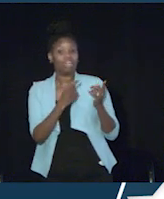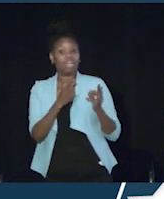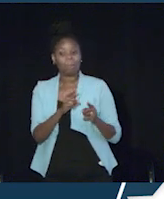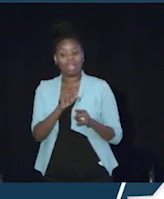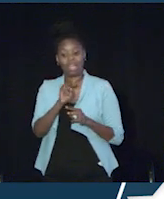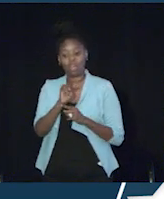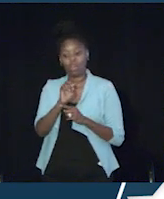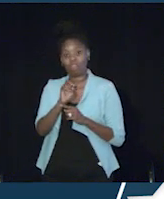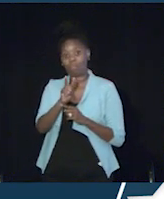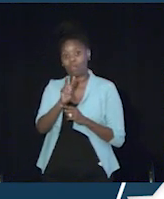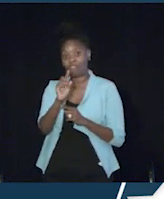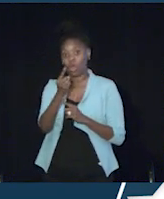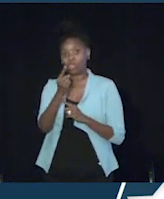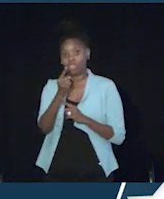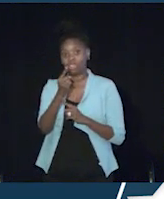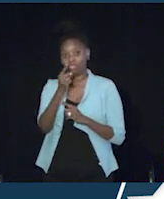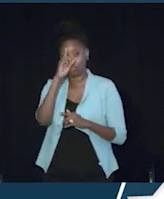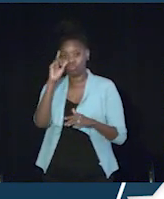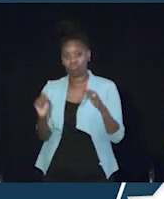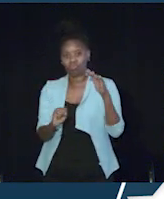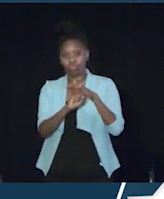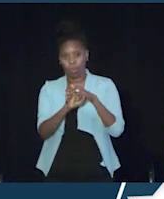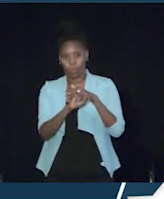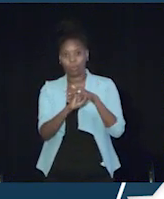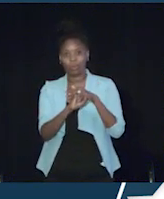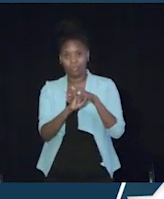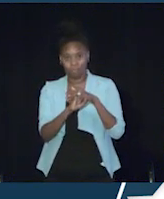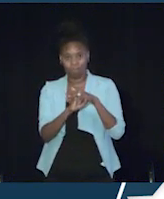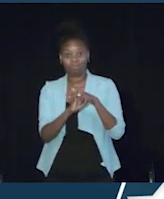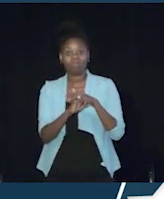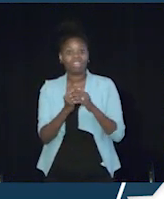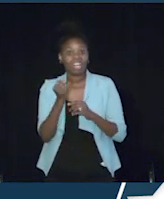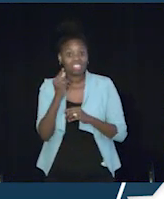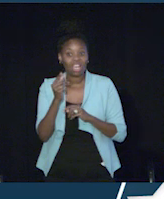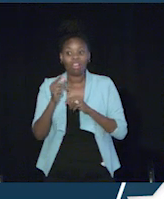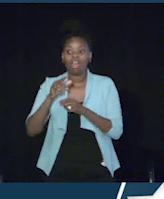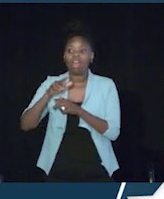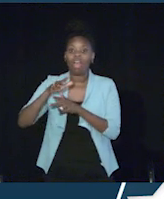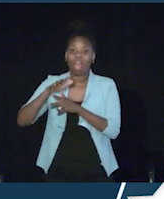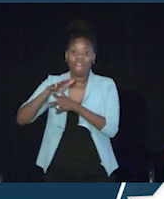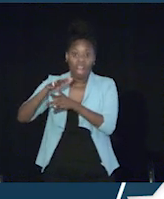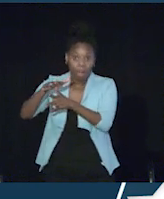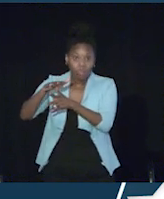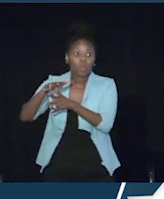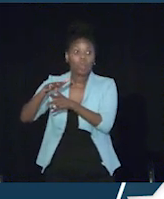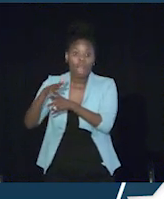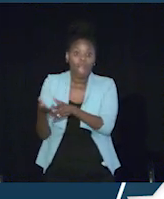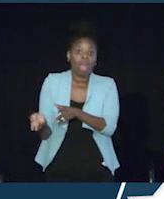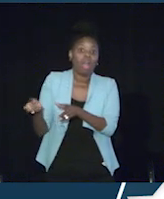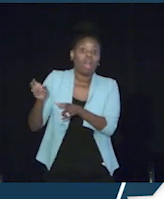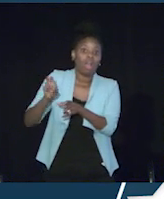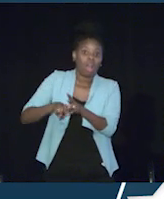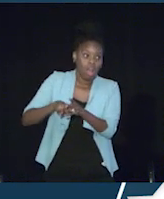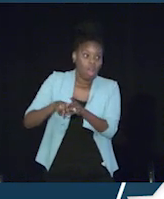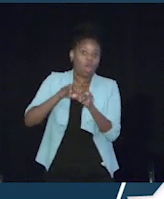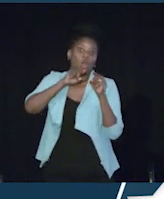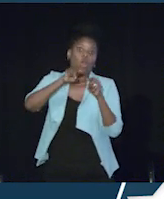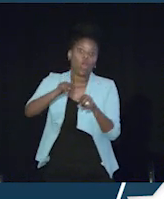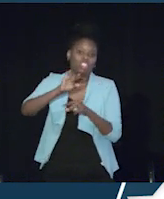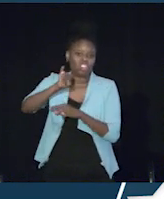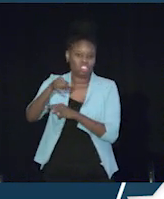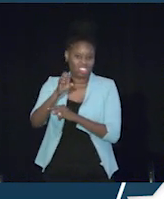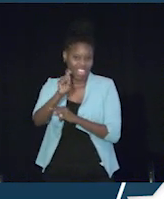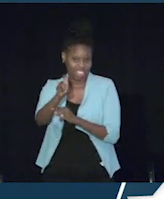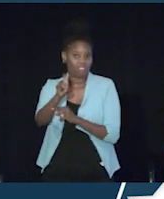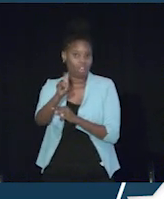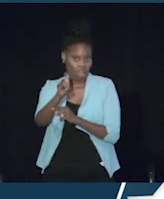I had a stroke. I was put in a helicopter, and I went to Baptist Hospital in Jacksonville.